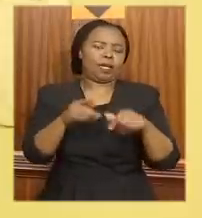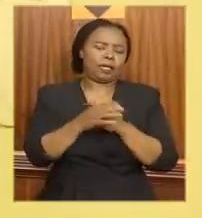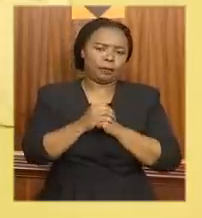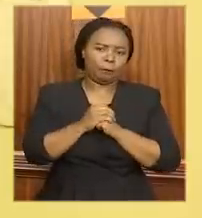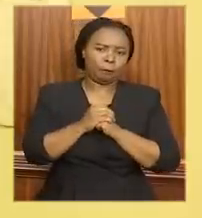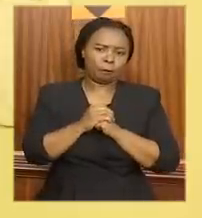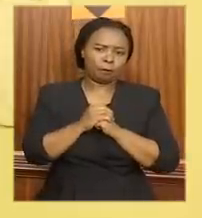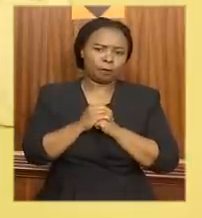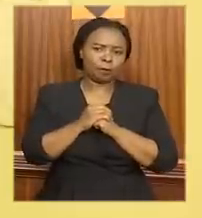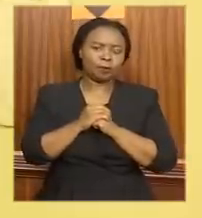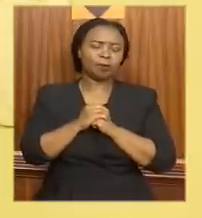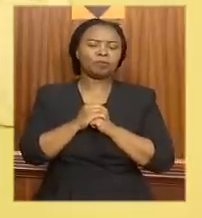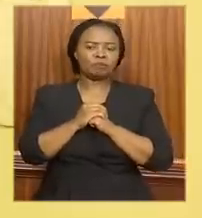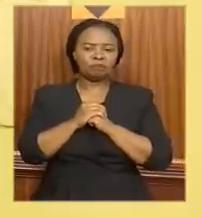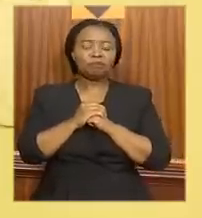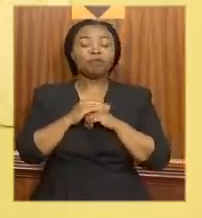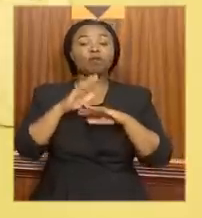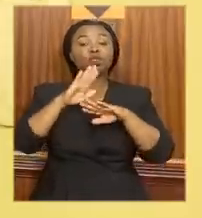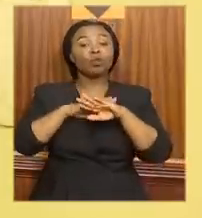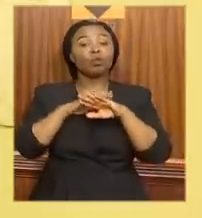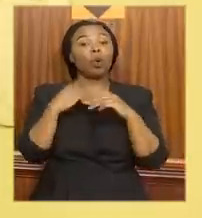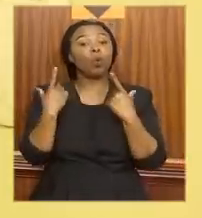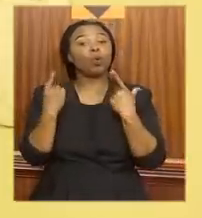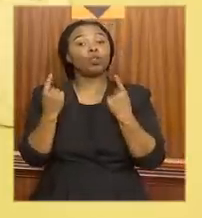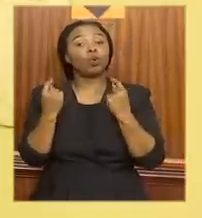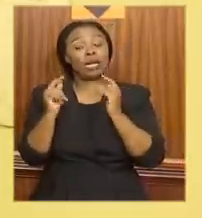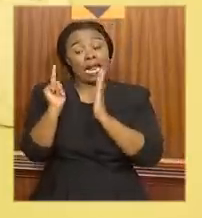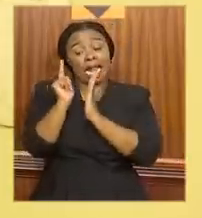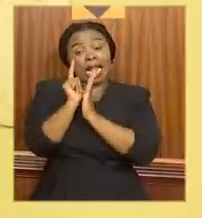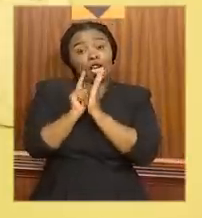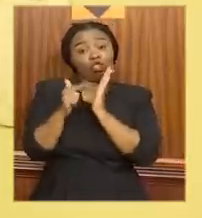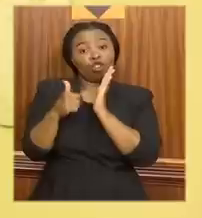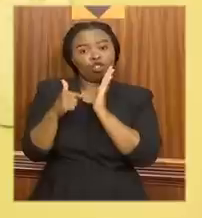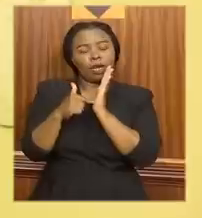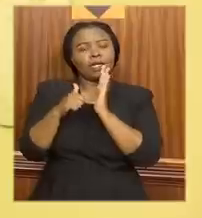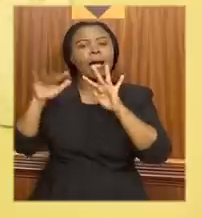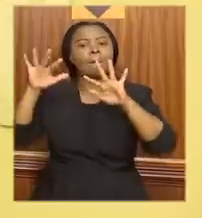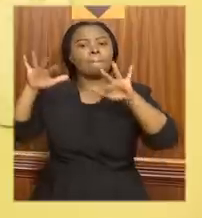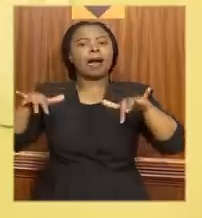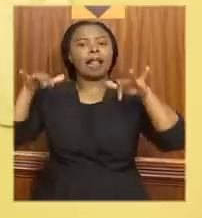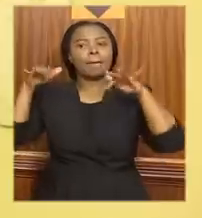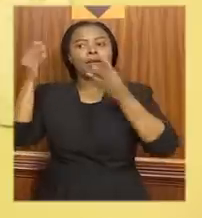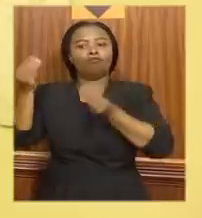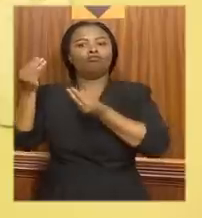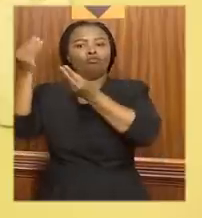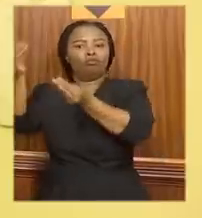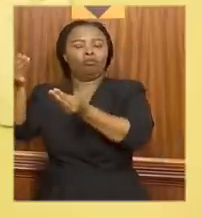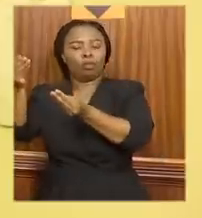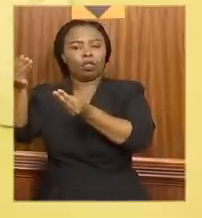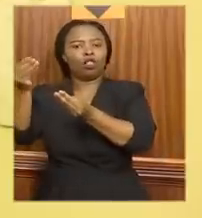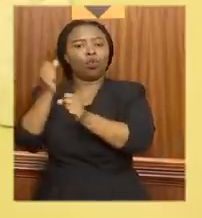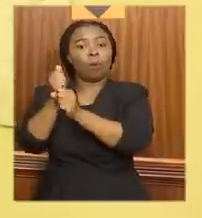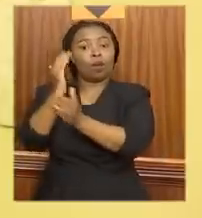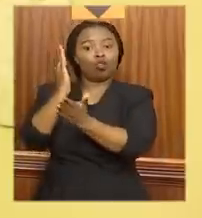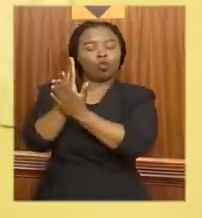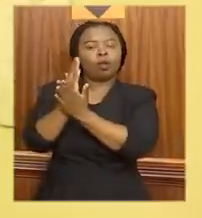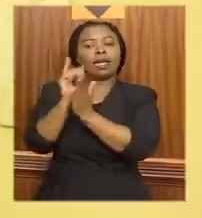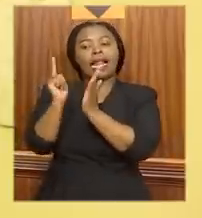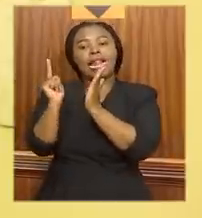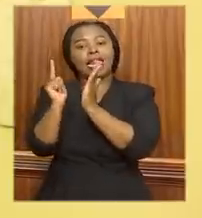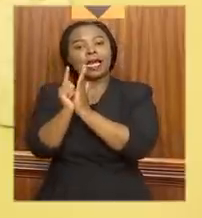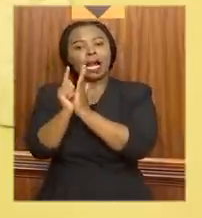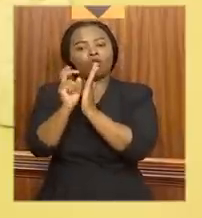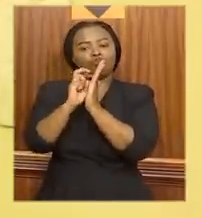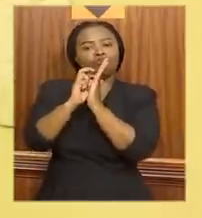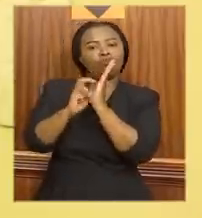therefore be tabling special legislation in Parliament on an expedited basis to address the legal and